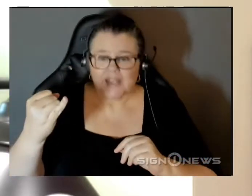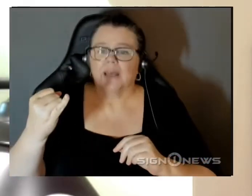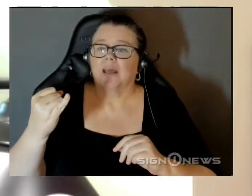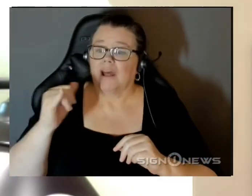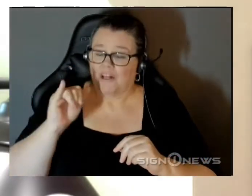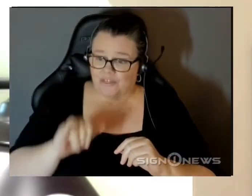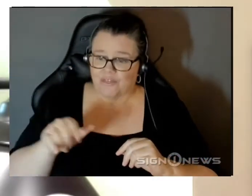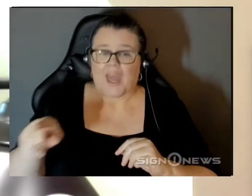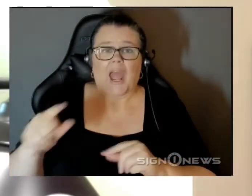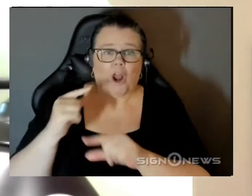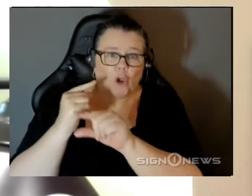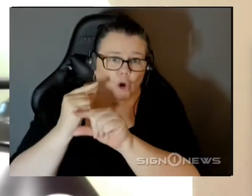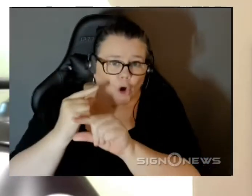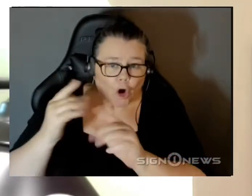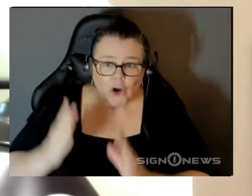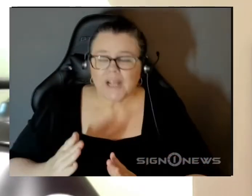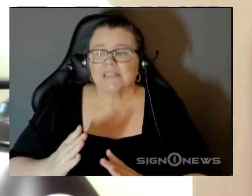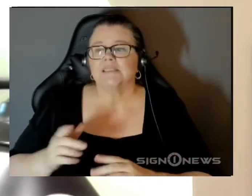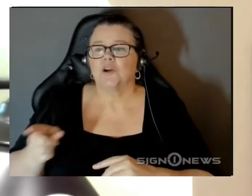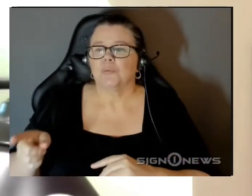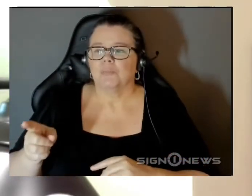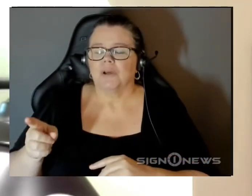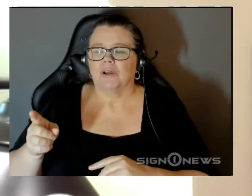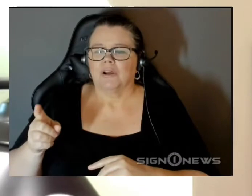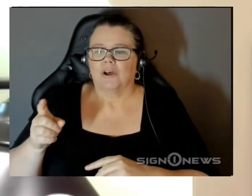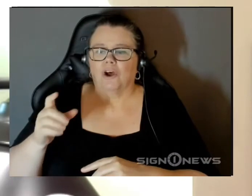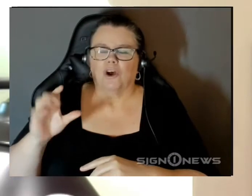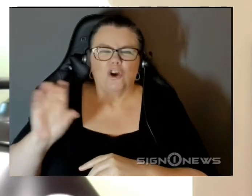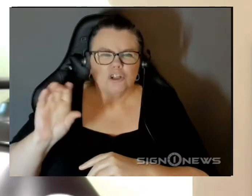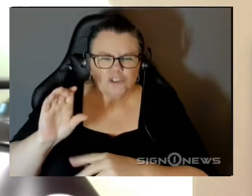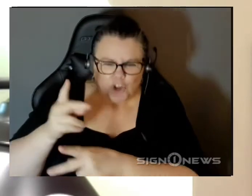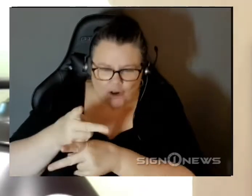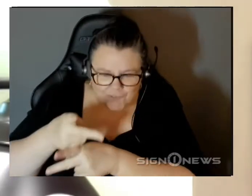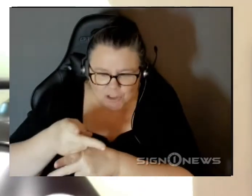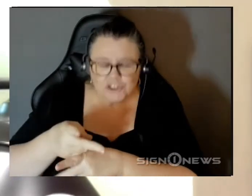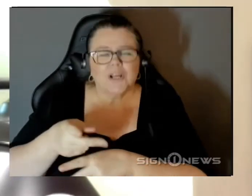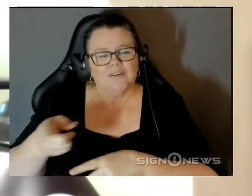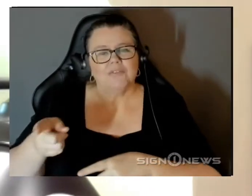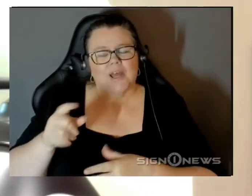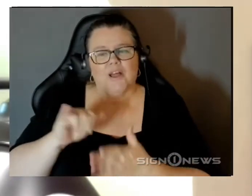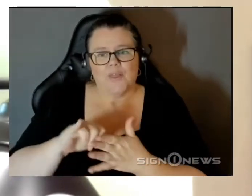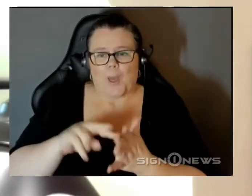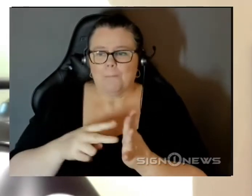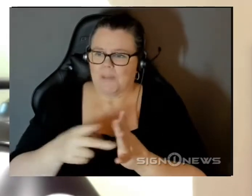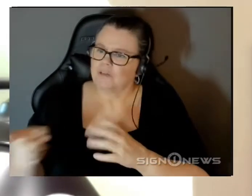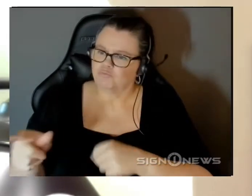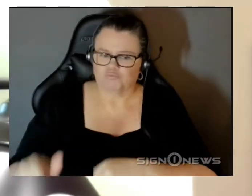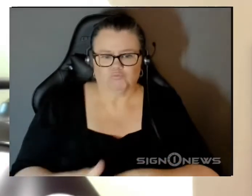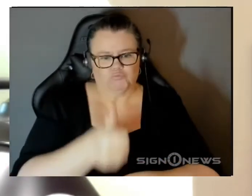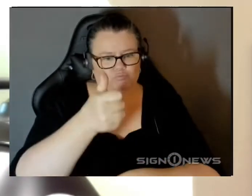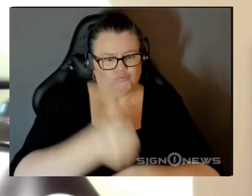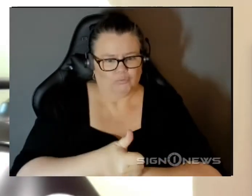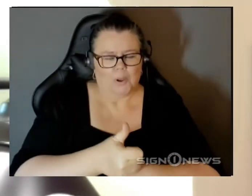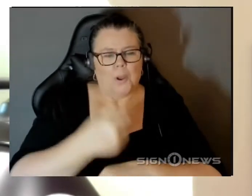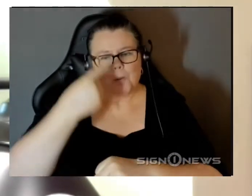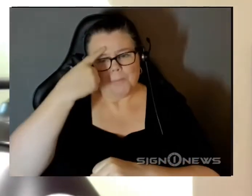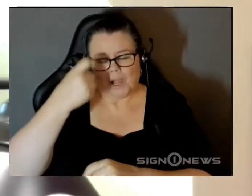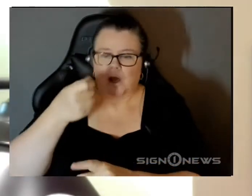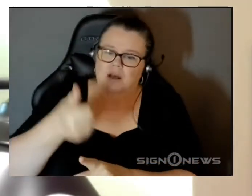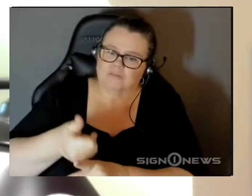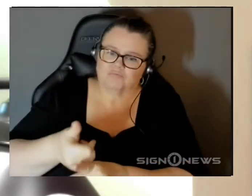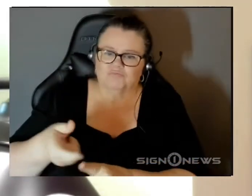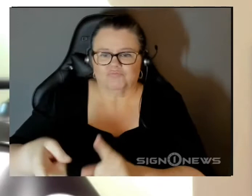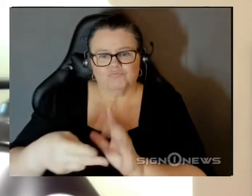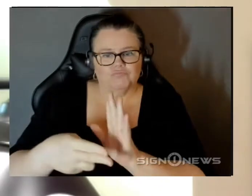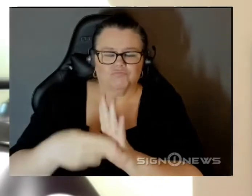the person with a disability is assumed to lack capacity in some way. That's the term that's often used. They're incapacitated or they lack